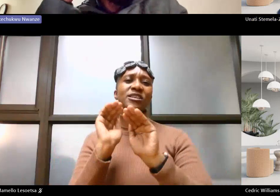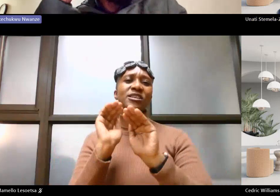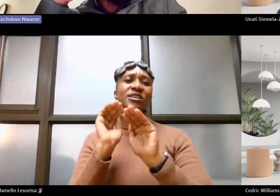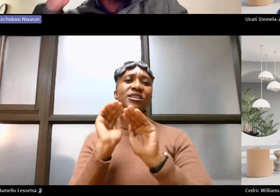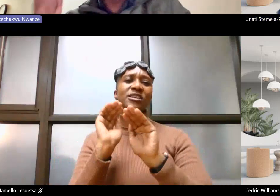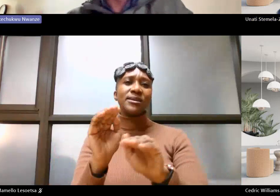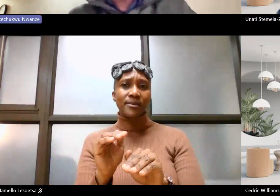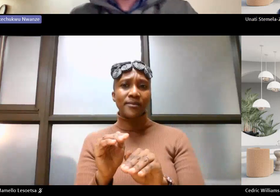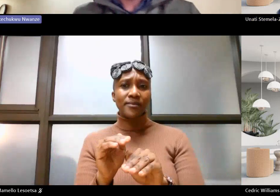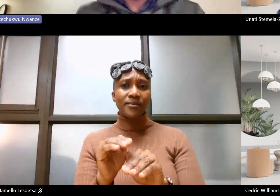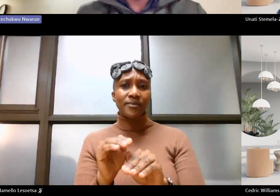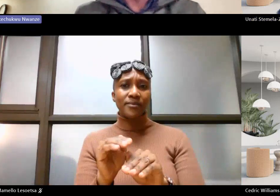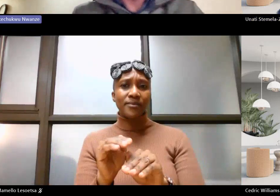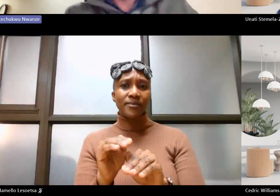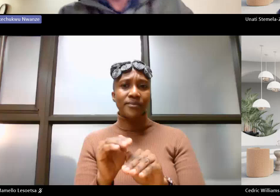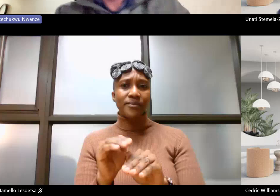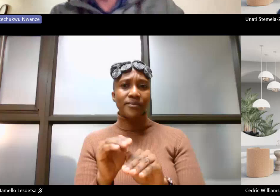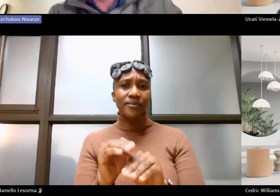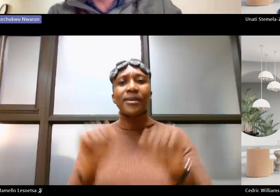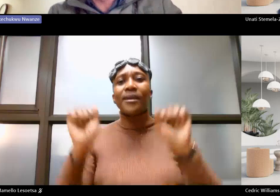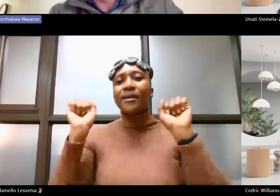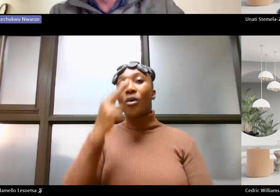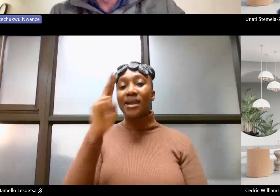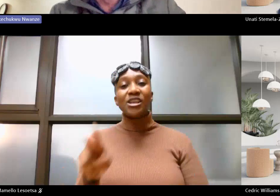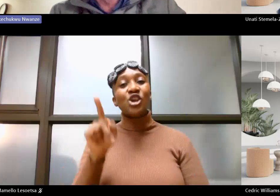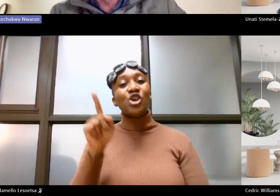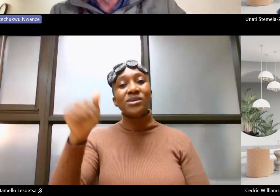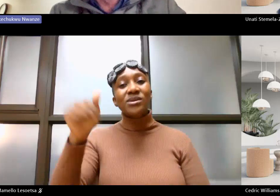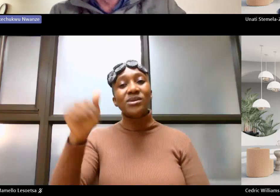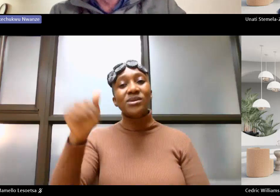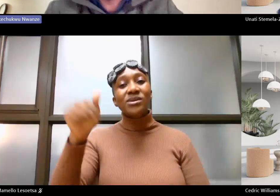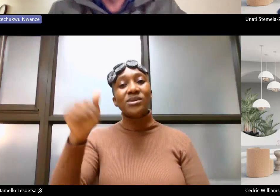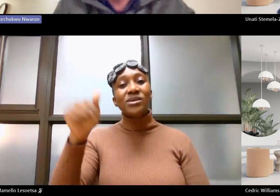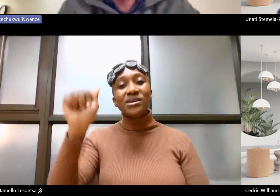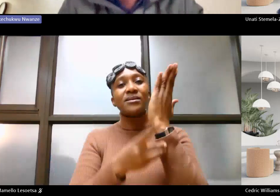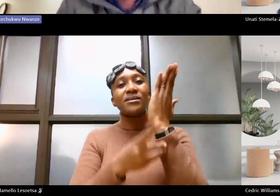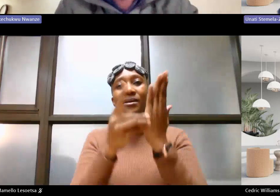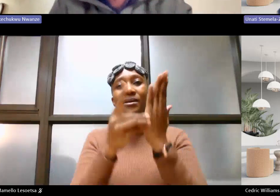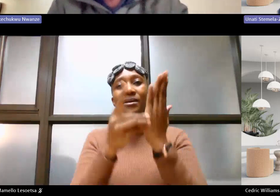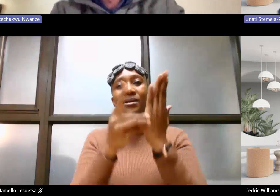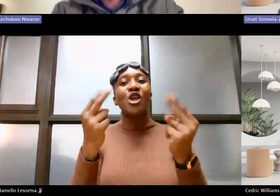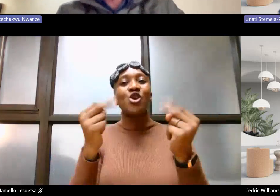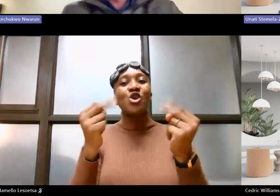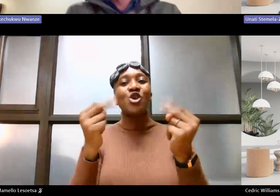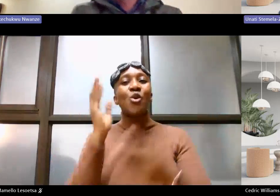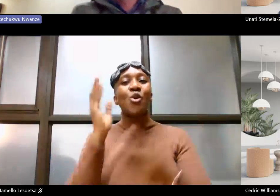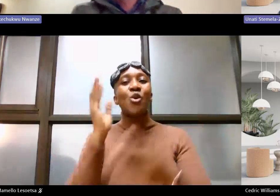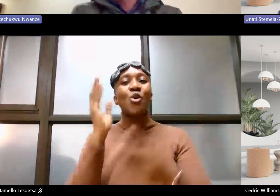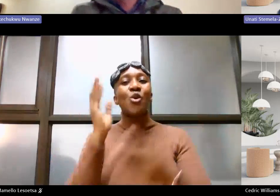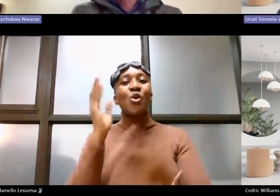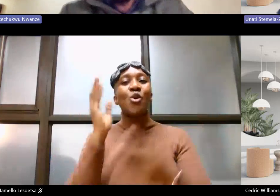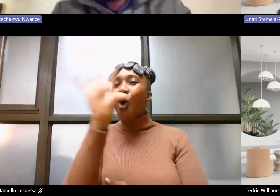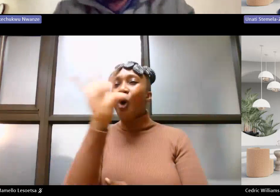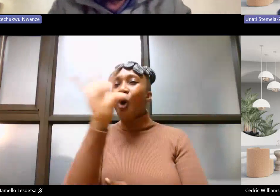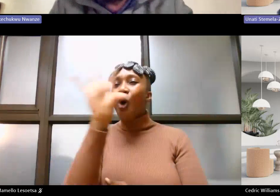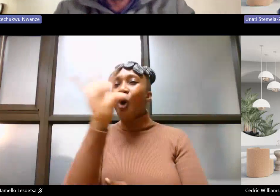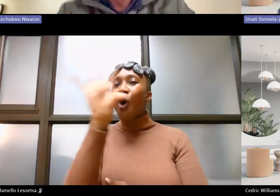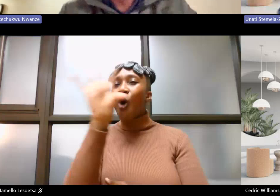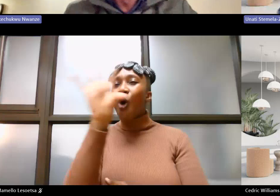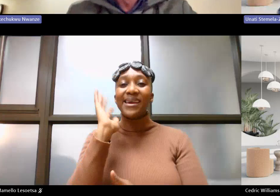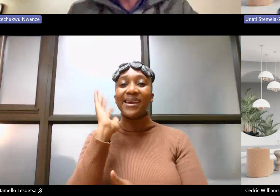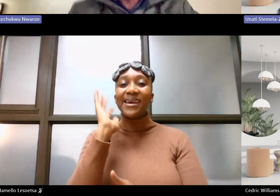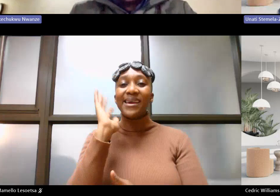Wow, Nati, you've kind of almost like developed a whole new lecture. A whole new lecture on this topic. Sorry